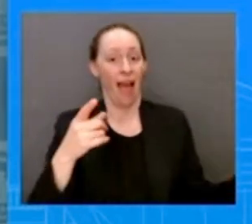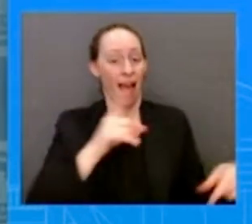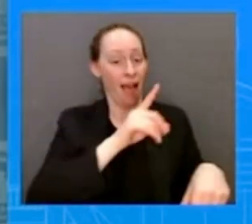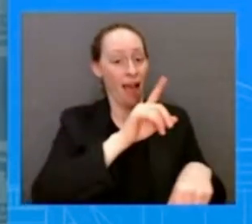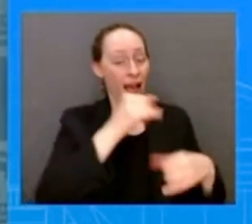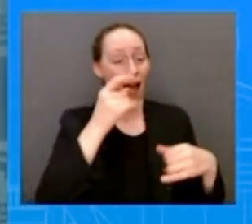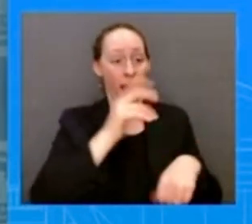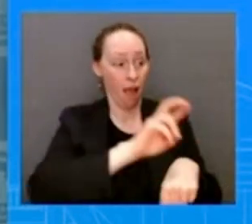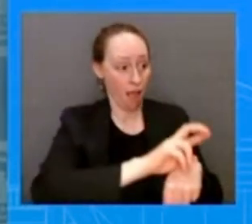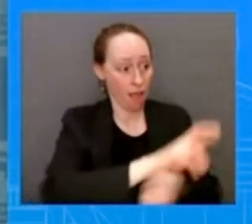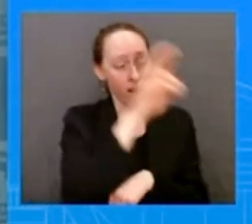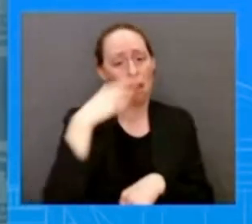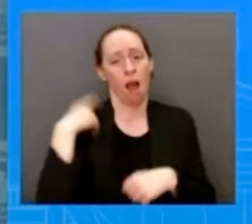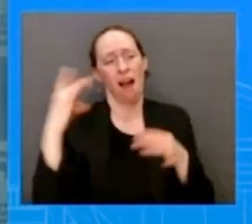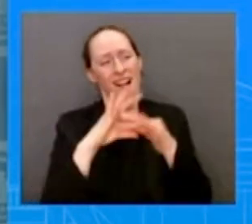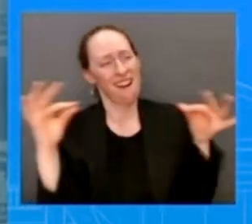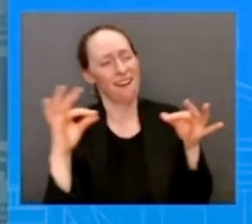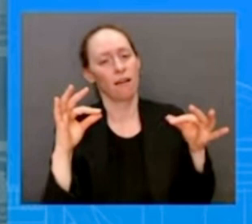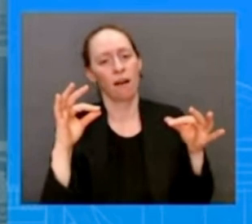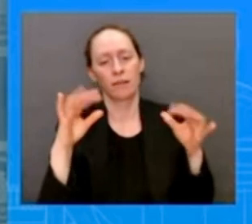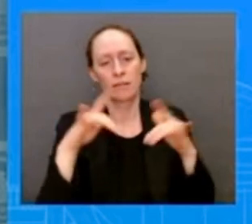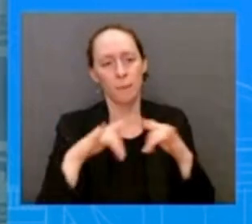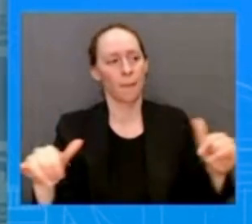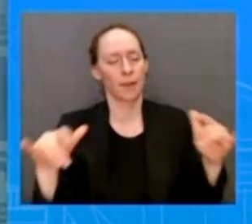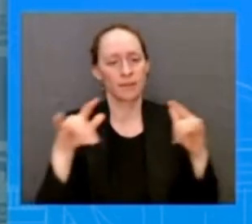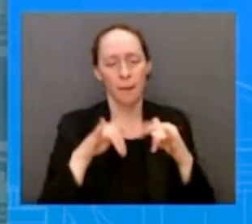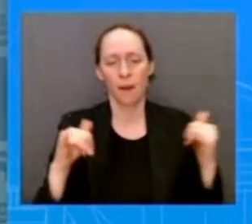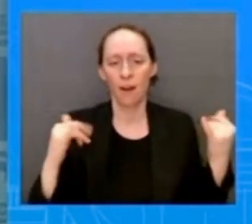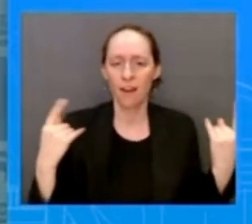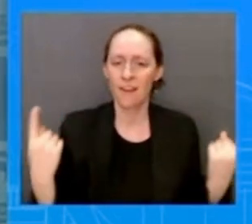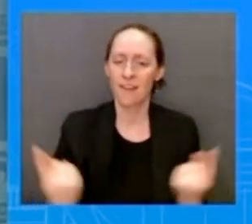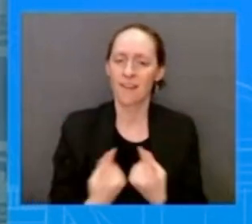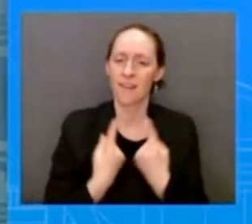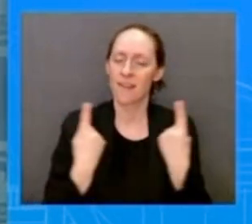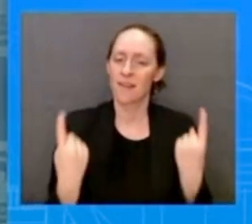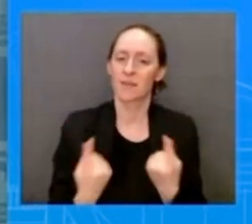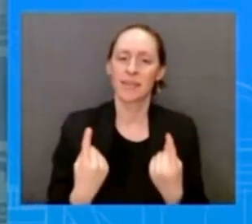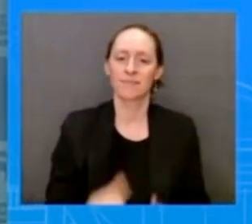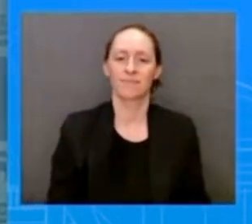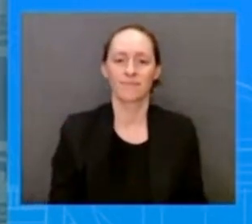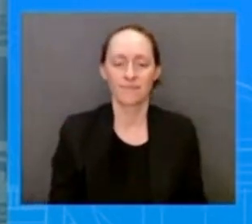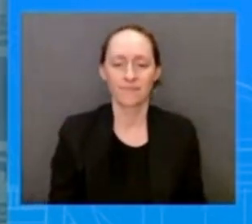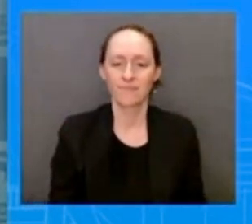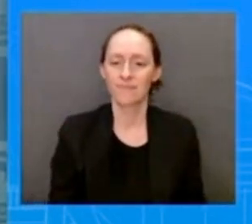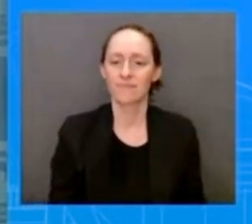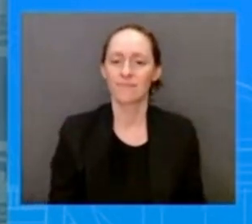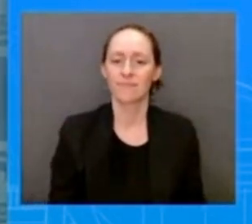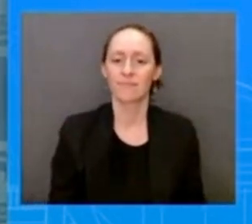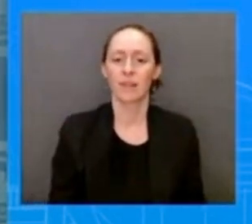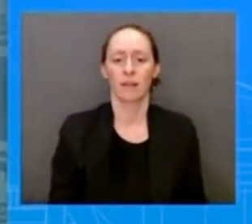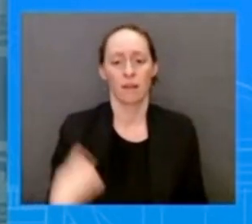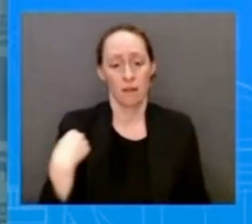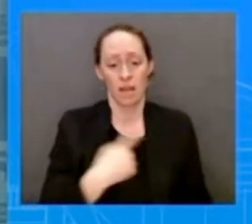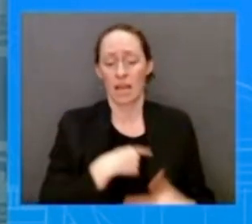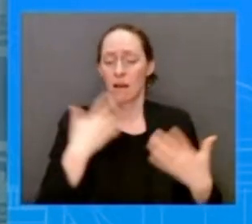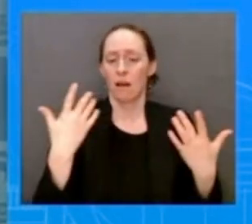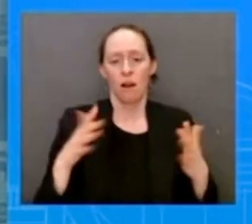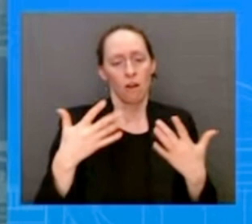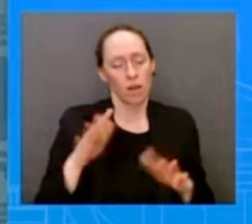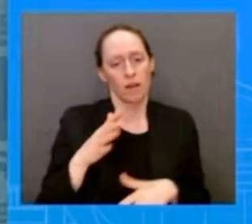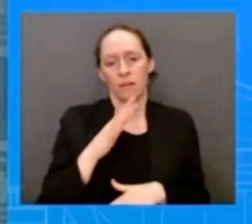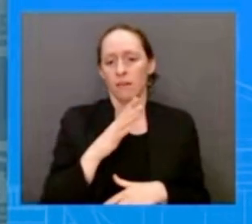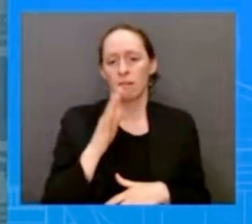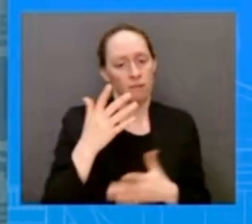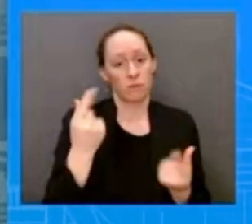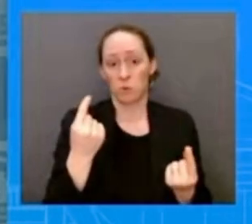response to the most recent ones, we conducted some exercises with our ROK allies. We're continuing to stay